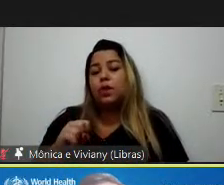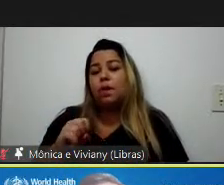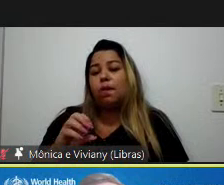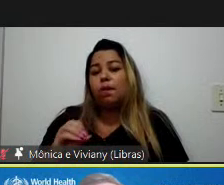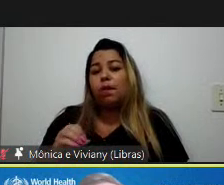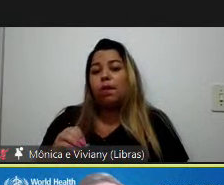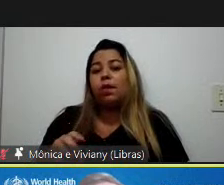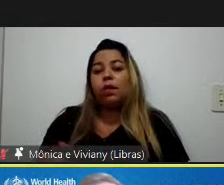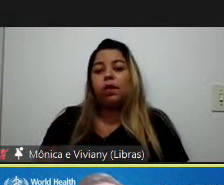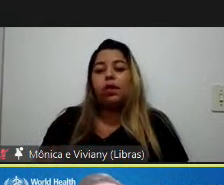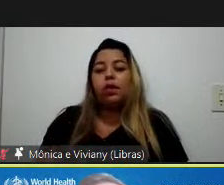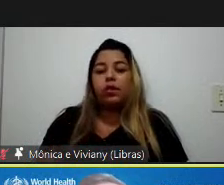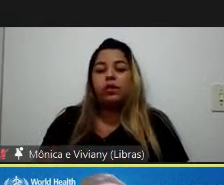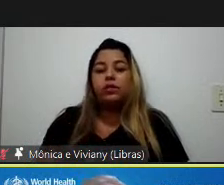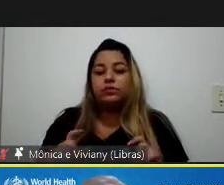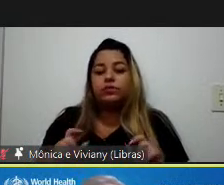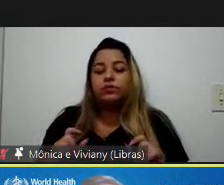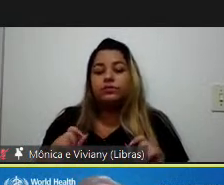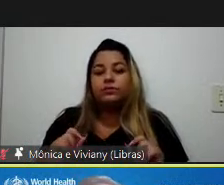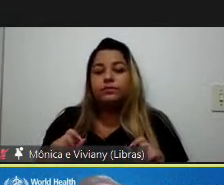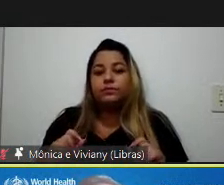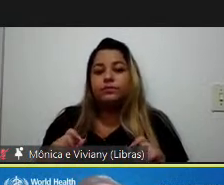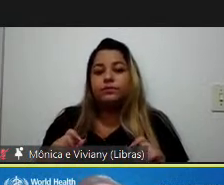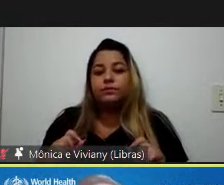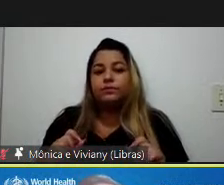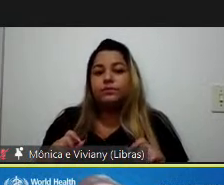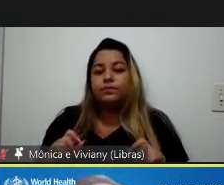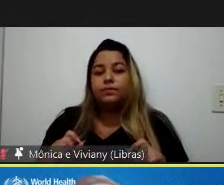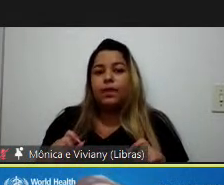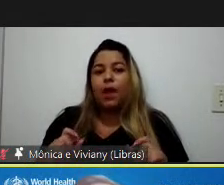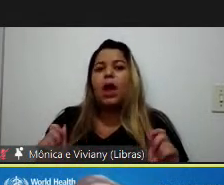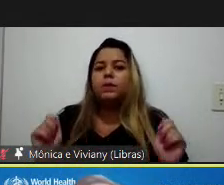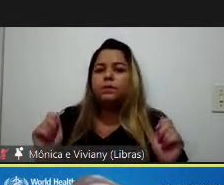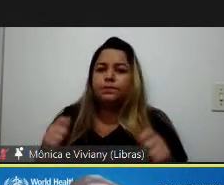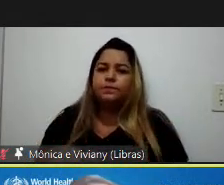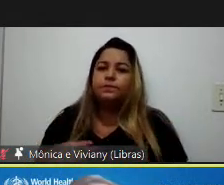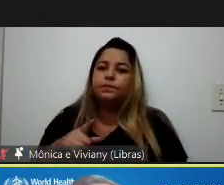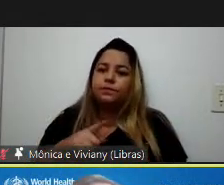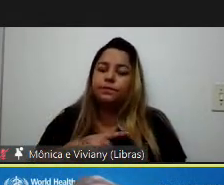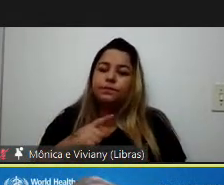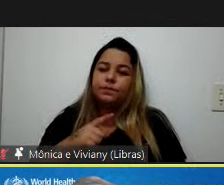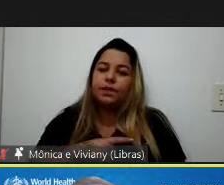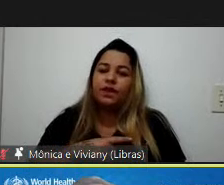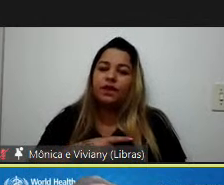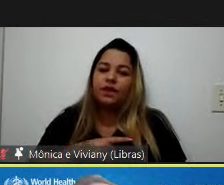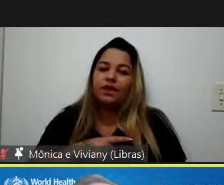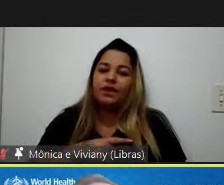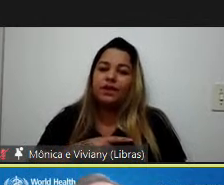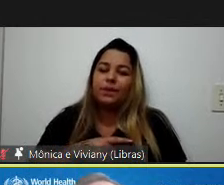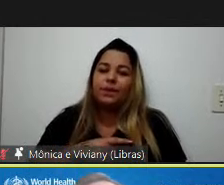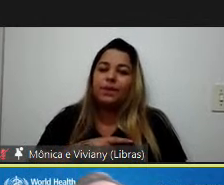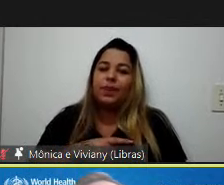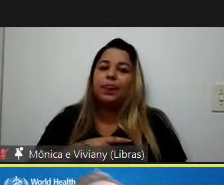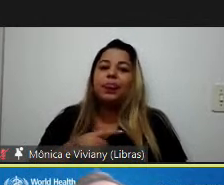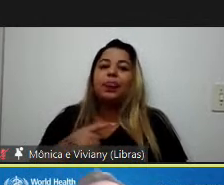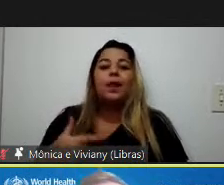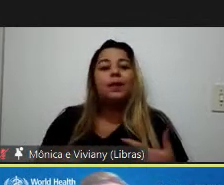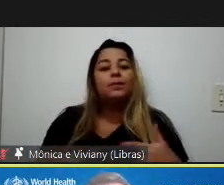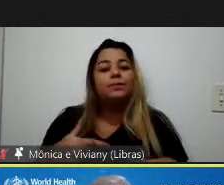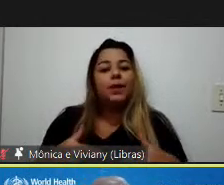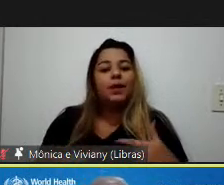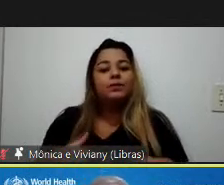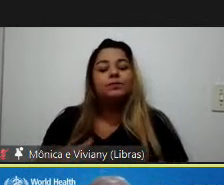of course, adequate delivery of nutrition in health services. We need to